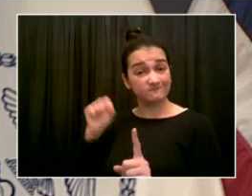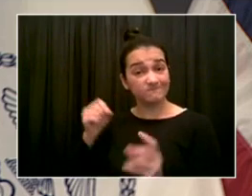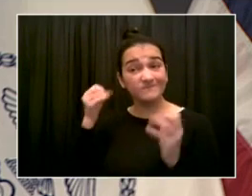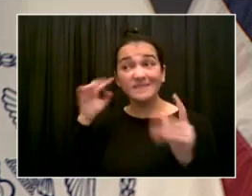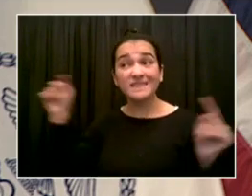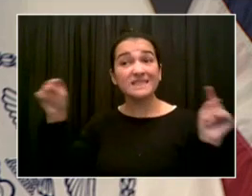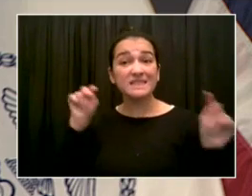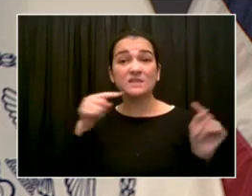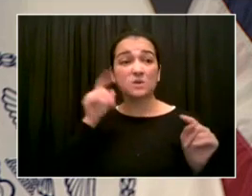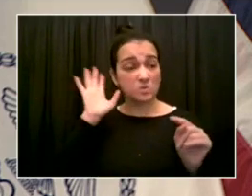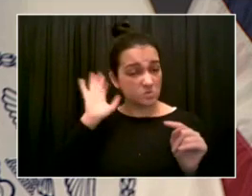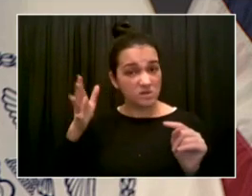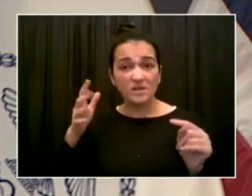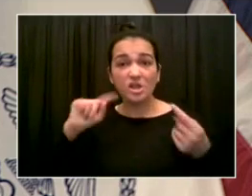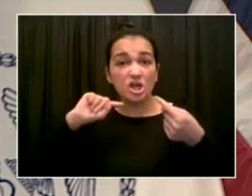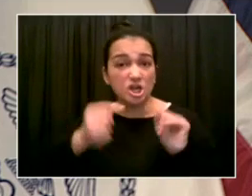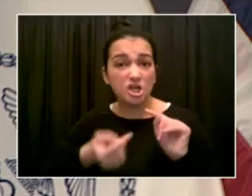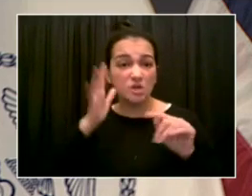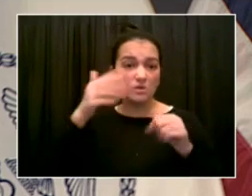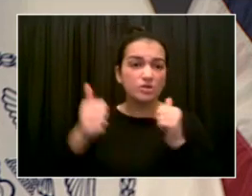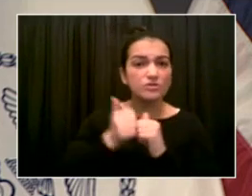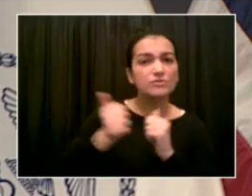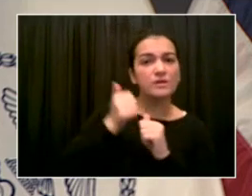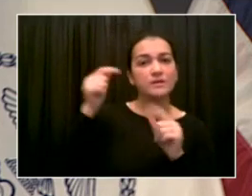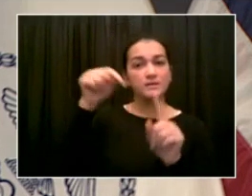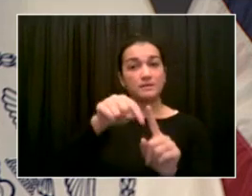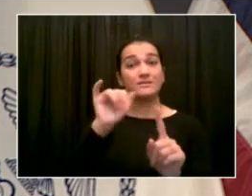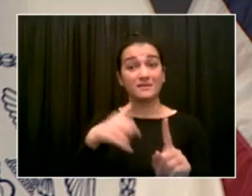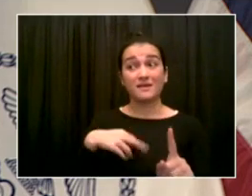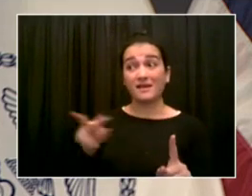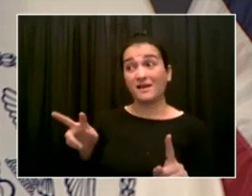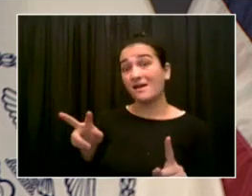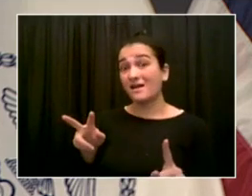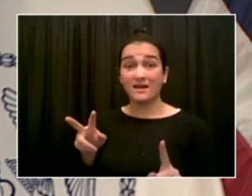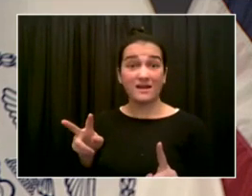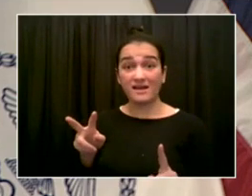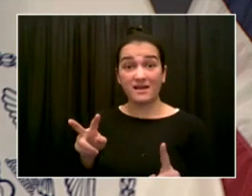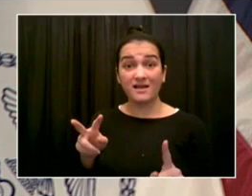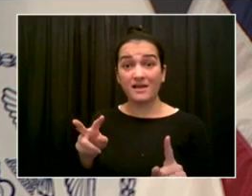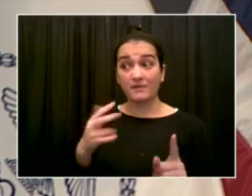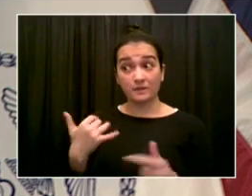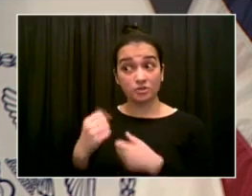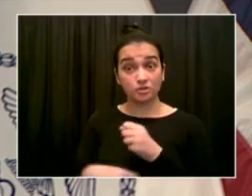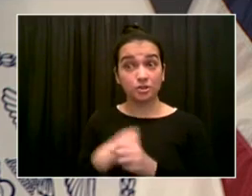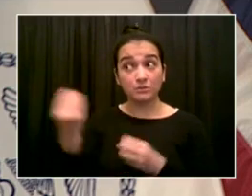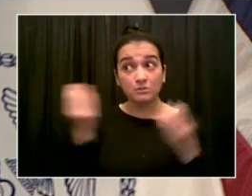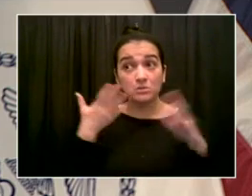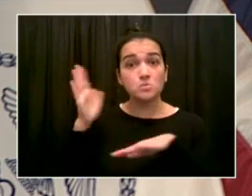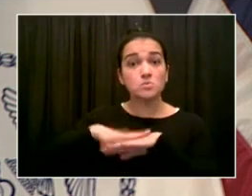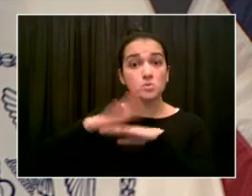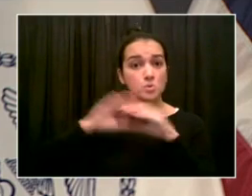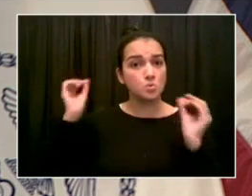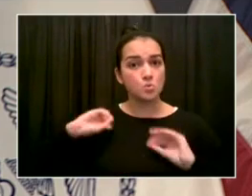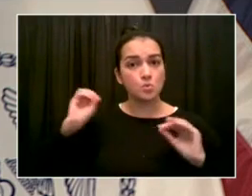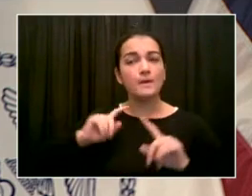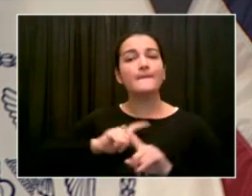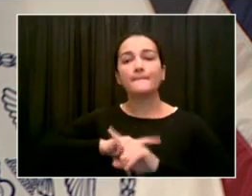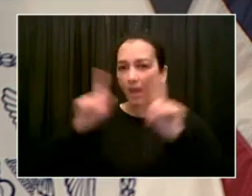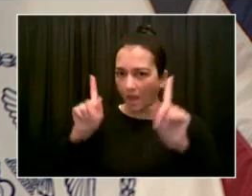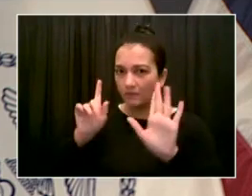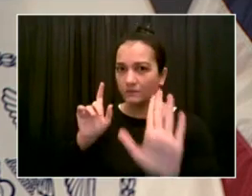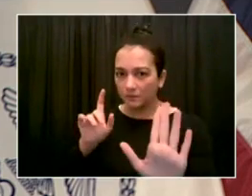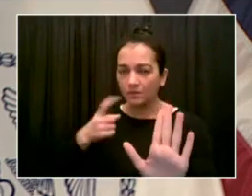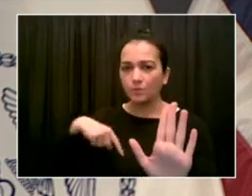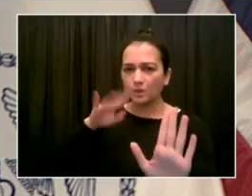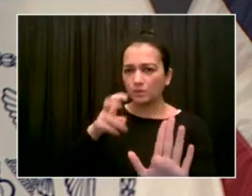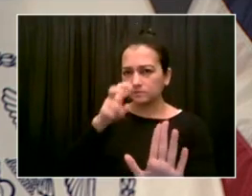we take it seriously, and we're in a high state of preparation for sure. Go ahead, Ayana. That was all.